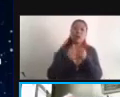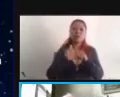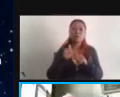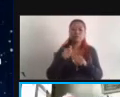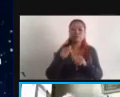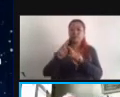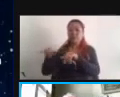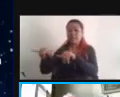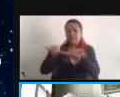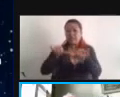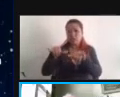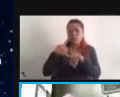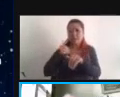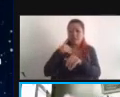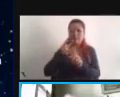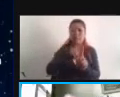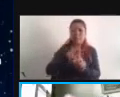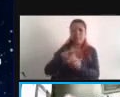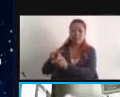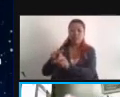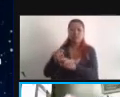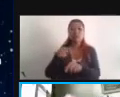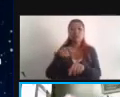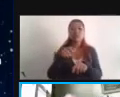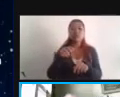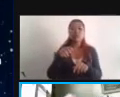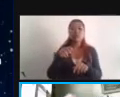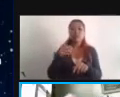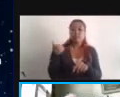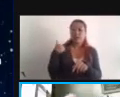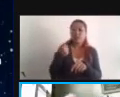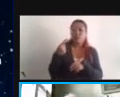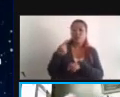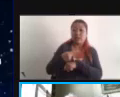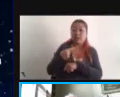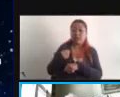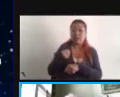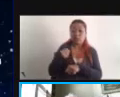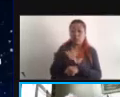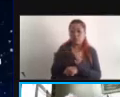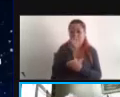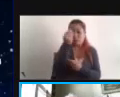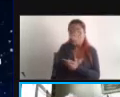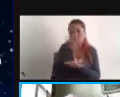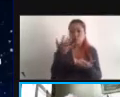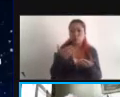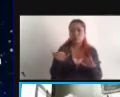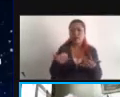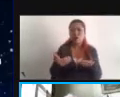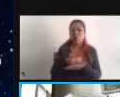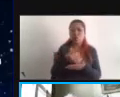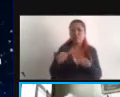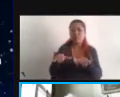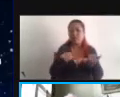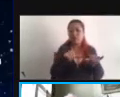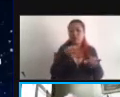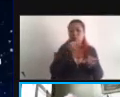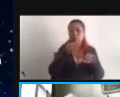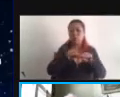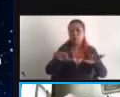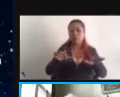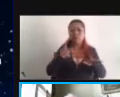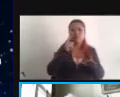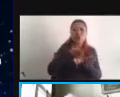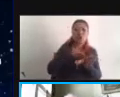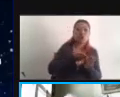had. I think you've heard over the last day, we are in the process of putting a new standard out for career dose to a crew